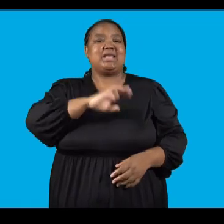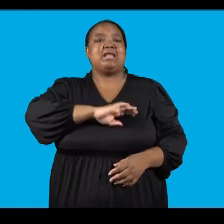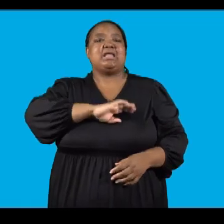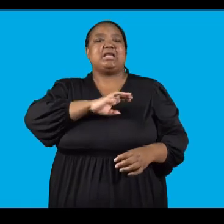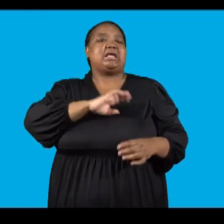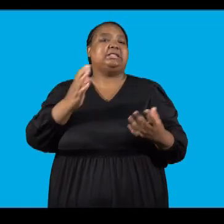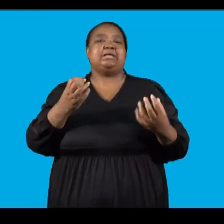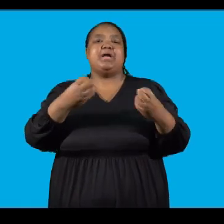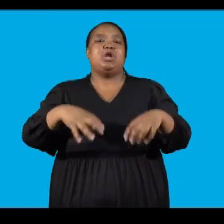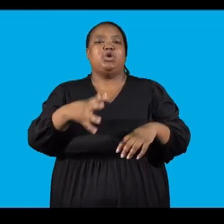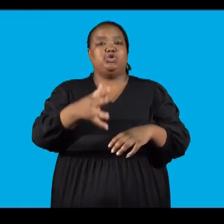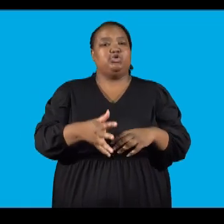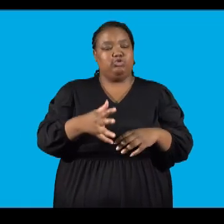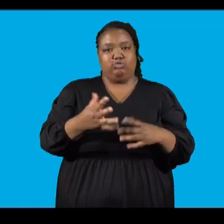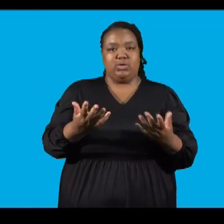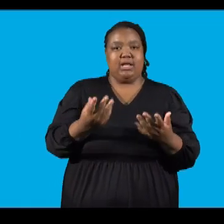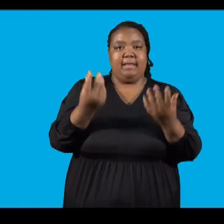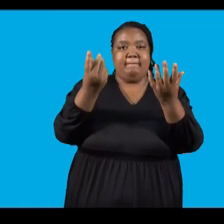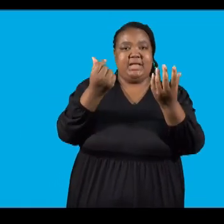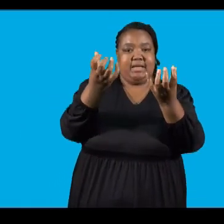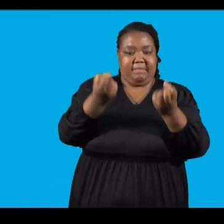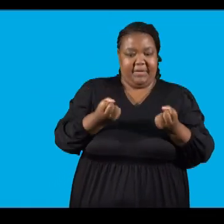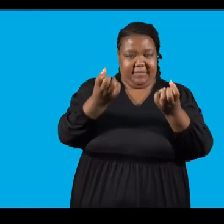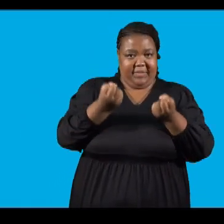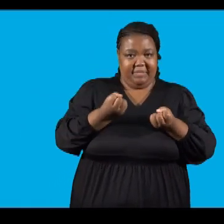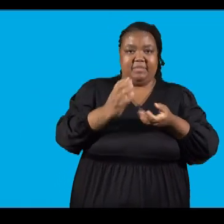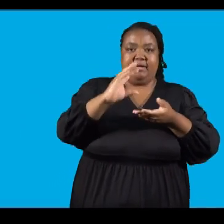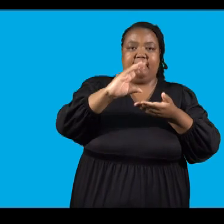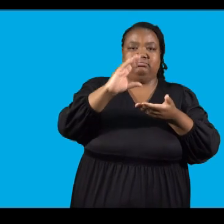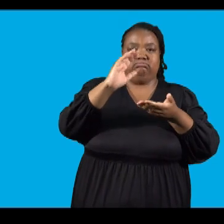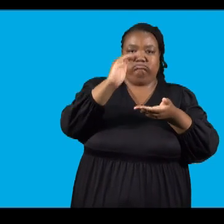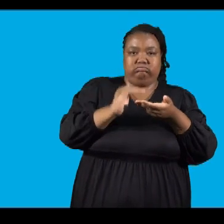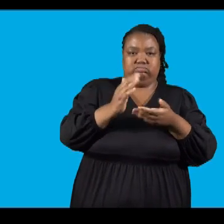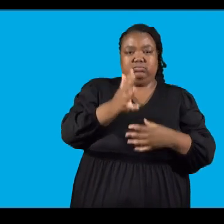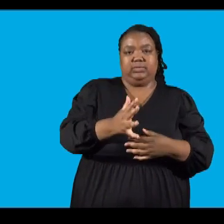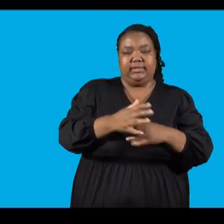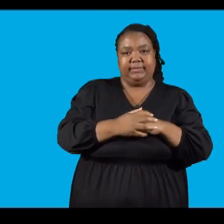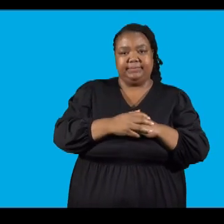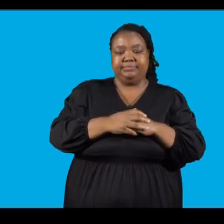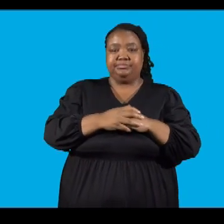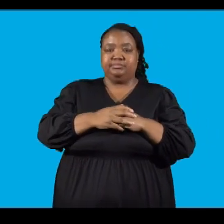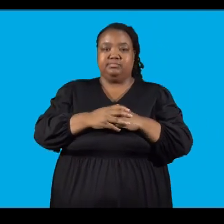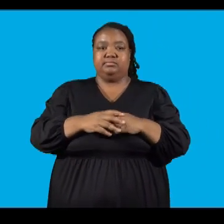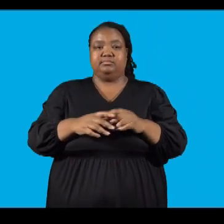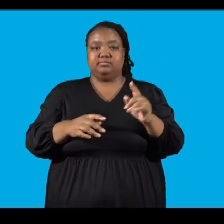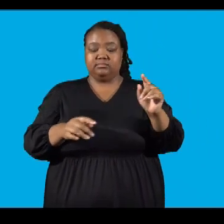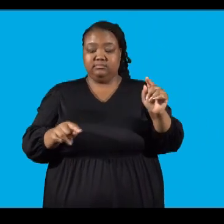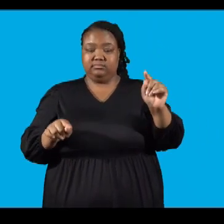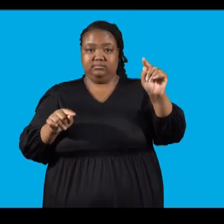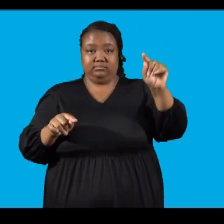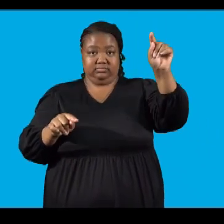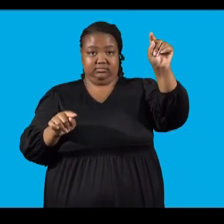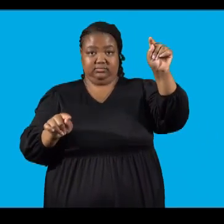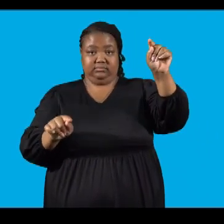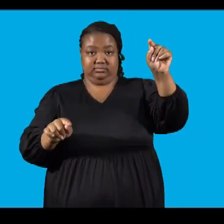So you are going to lose customers and sales as well as your revenue. Then the lower